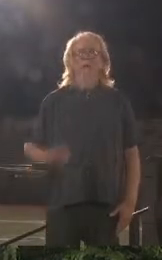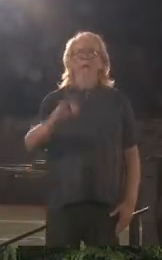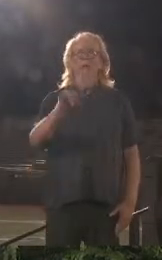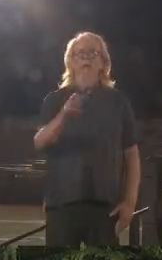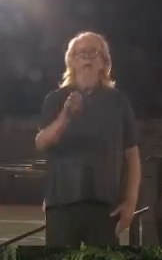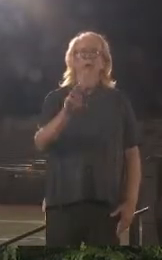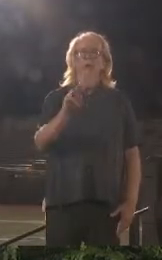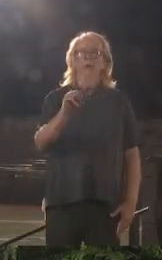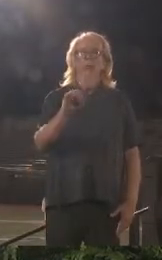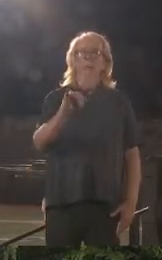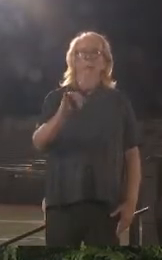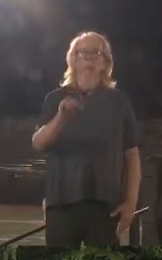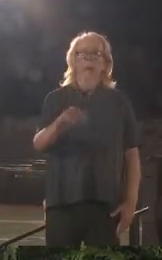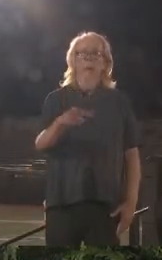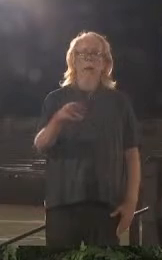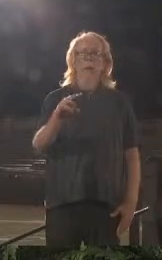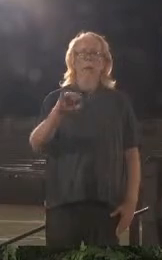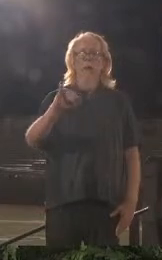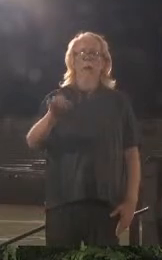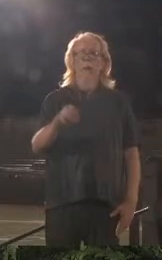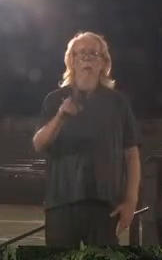Jeremiah Eugene Huerta.